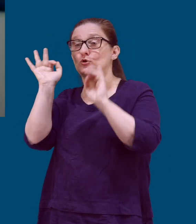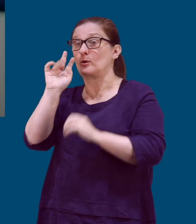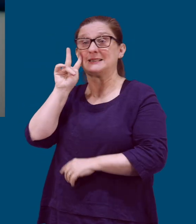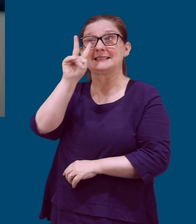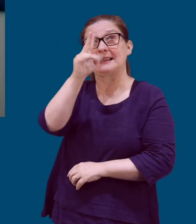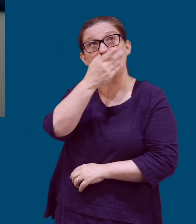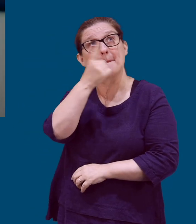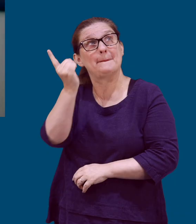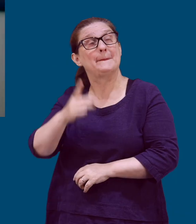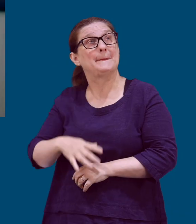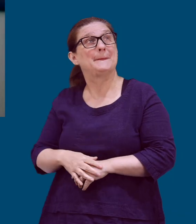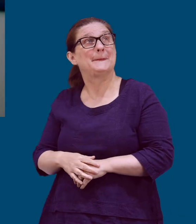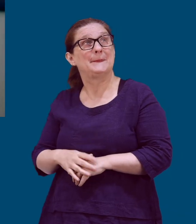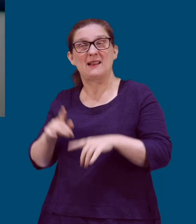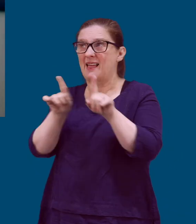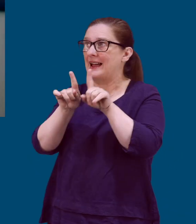them.